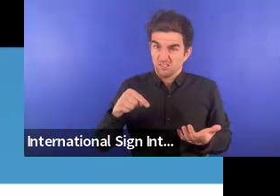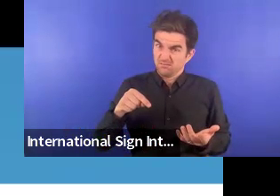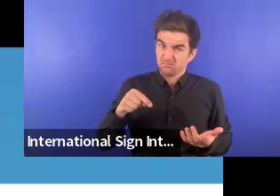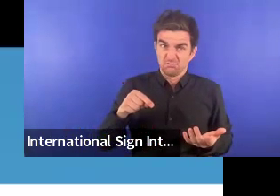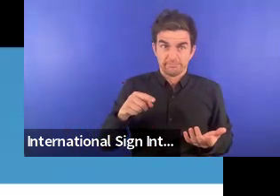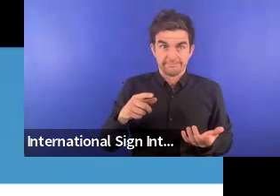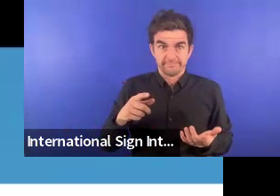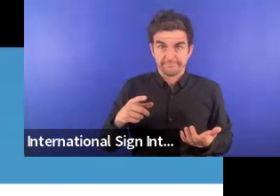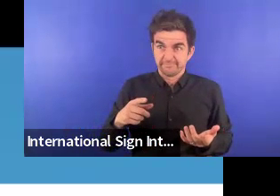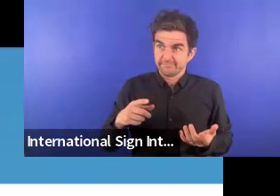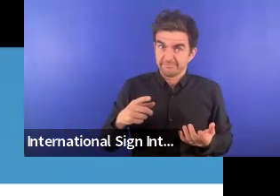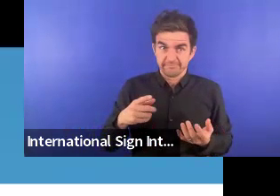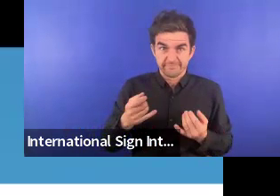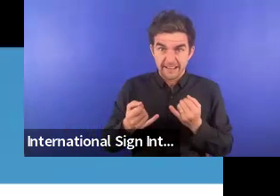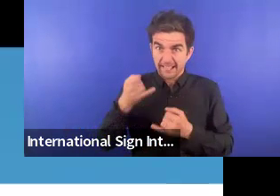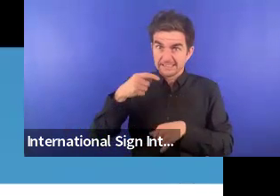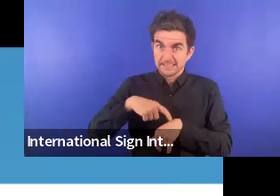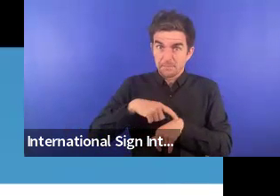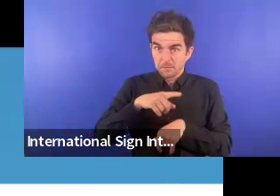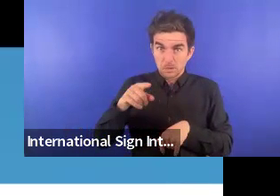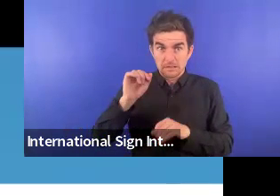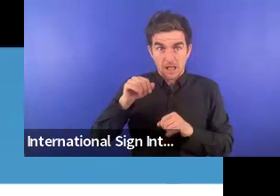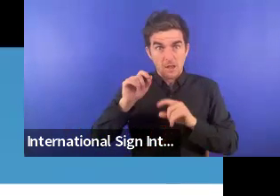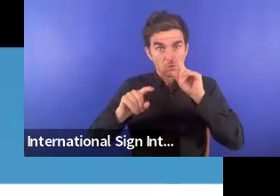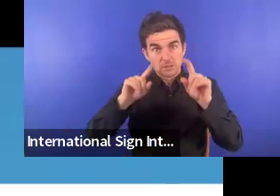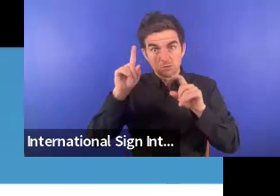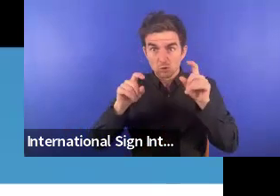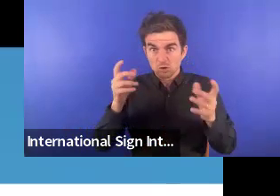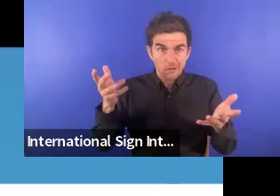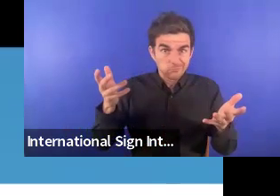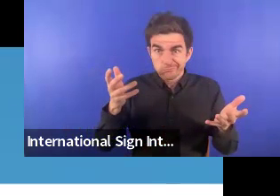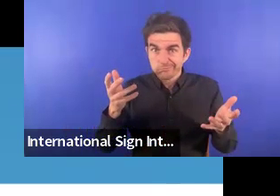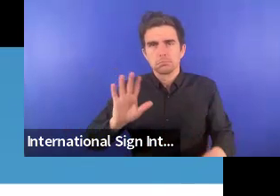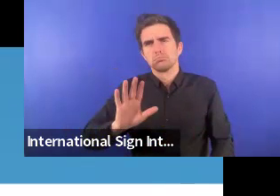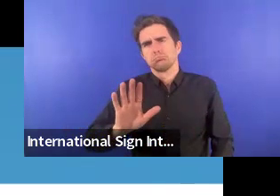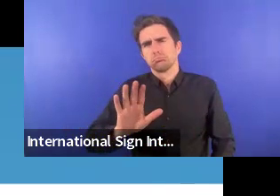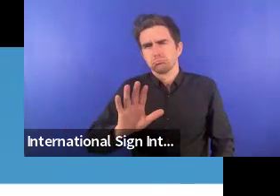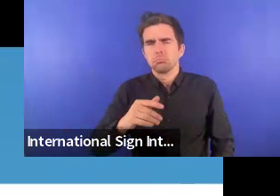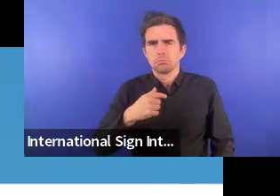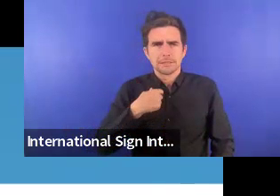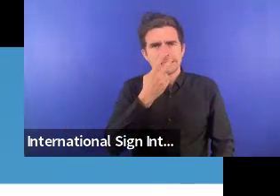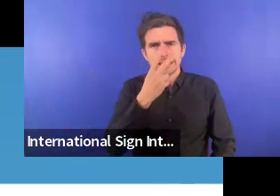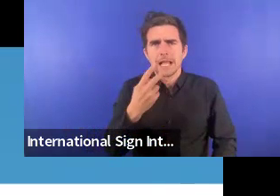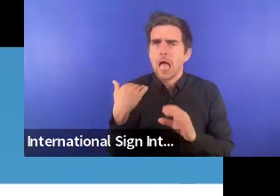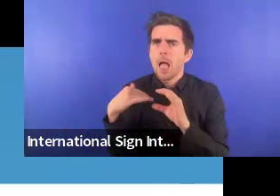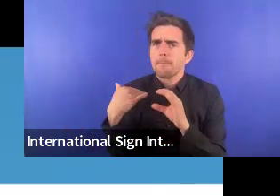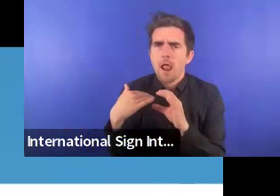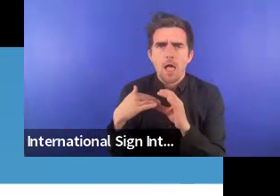that we have a few emails that have been shared with you in the chat. Please take the time